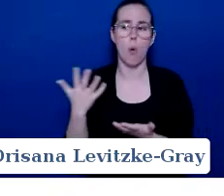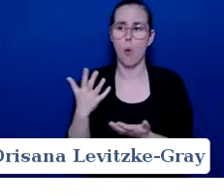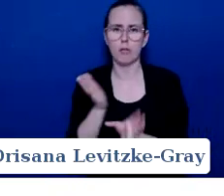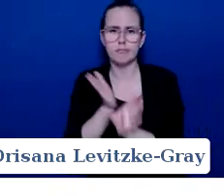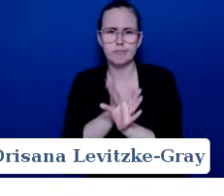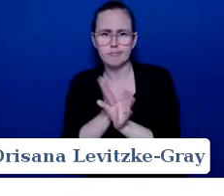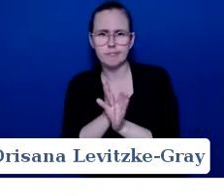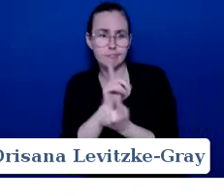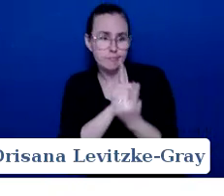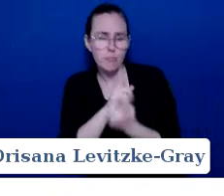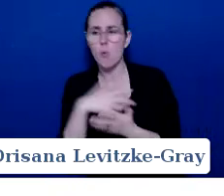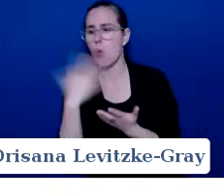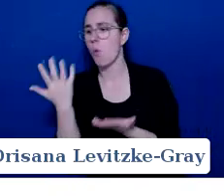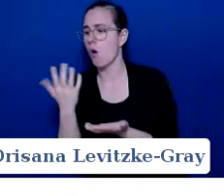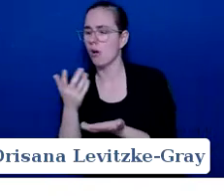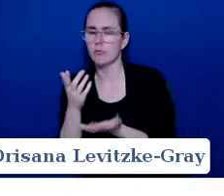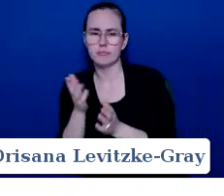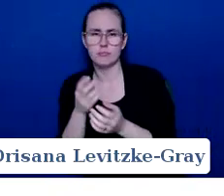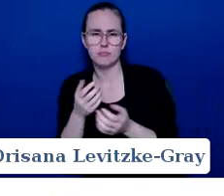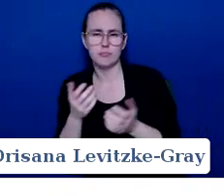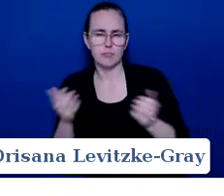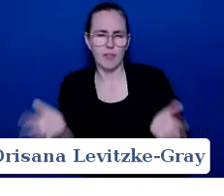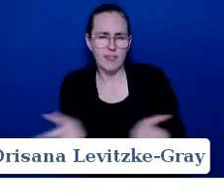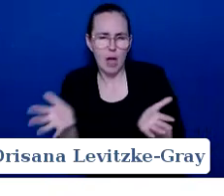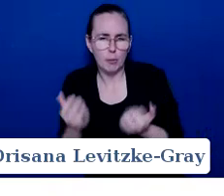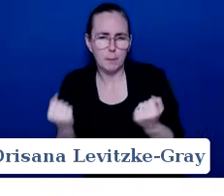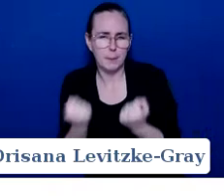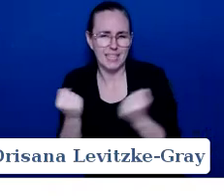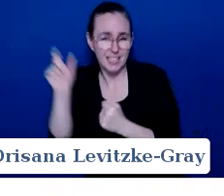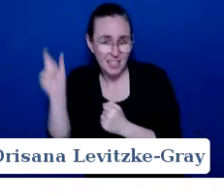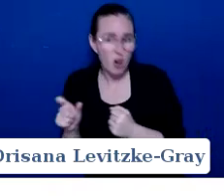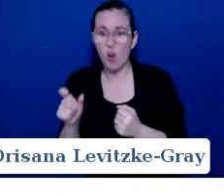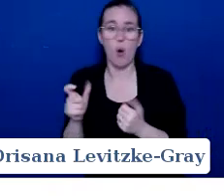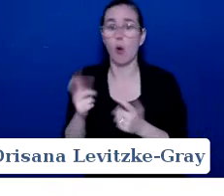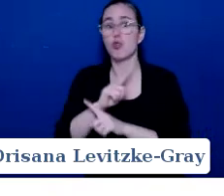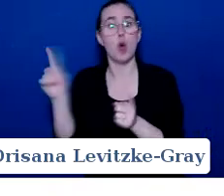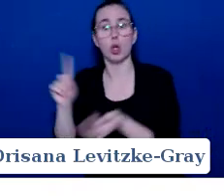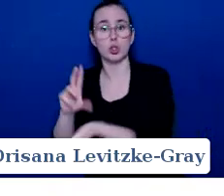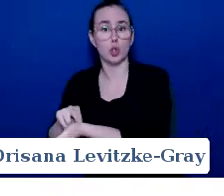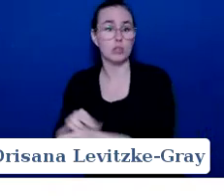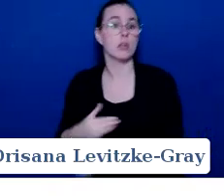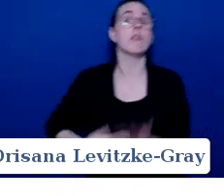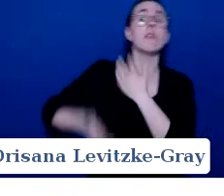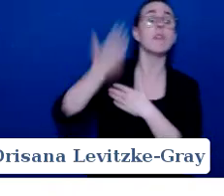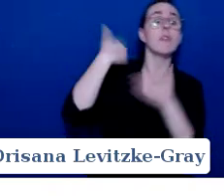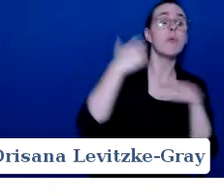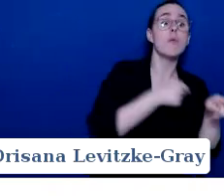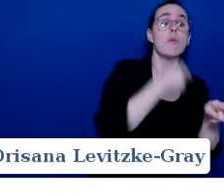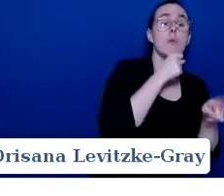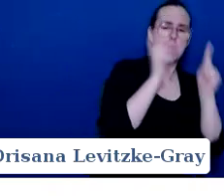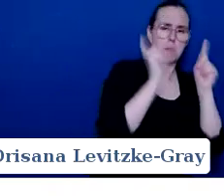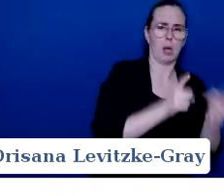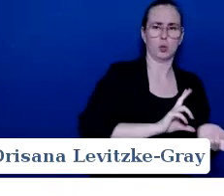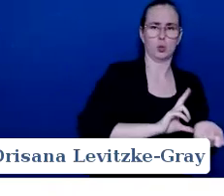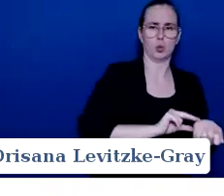conducted only by doctors. The assessment itself is based on the WHO International Classification of Functioning Disability